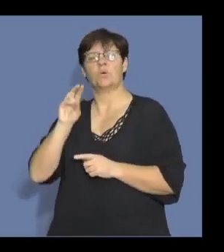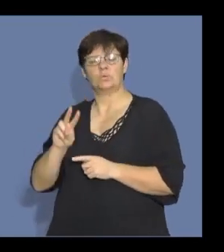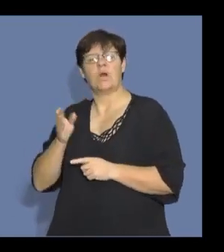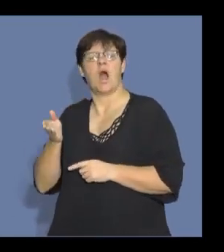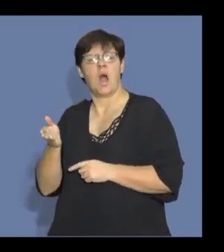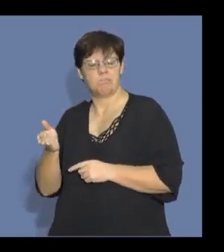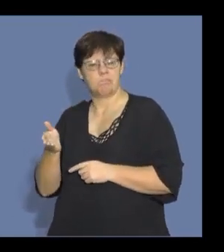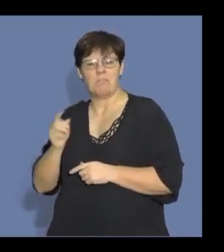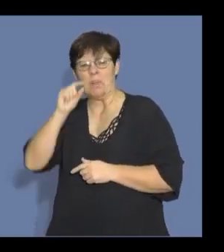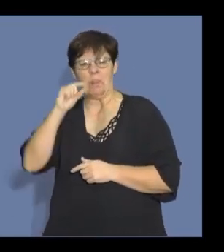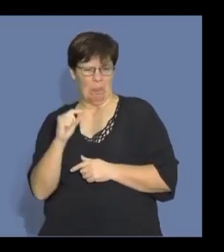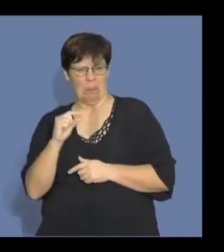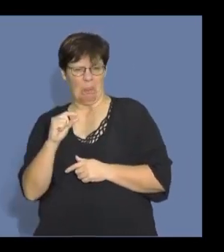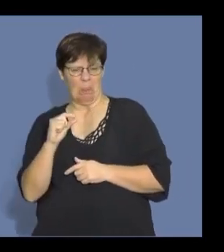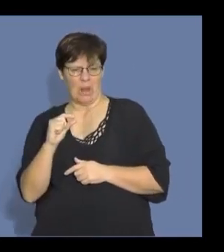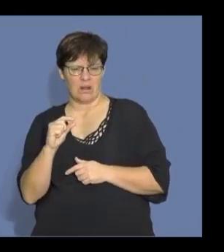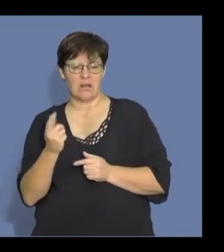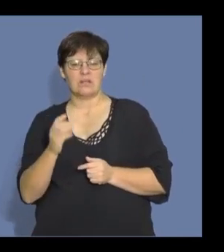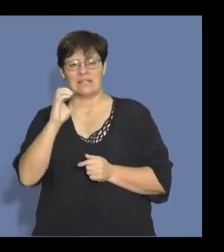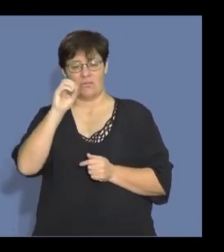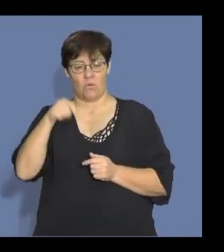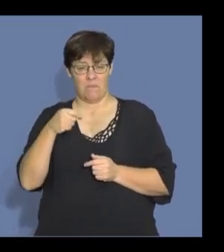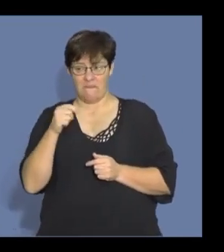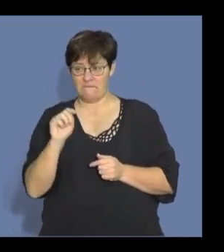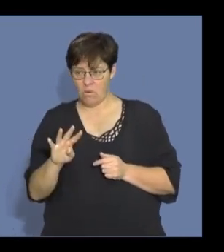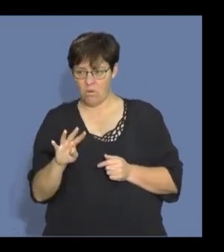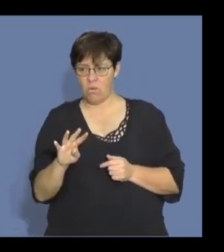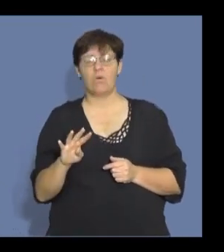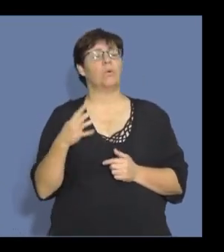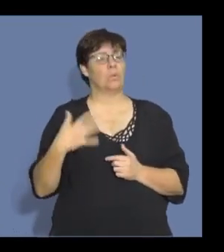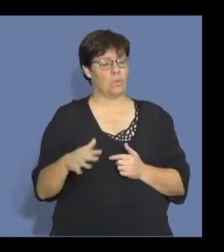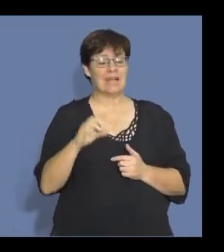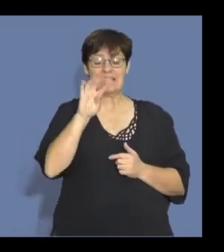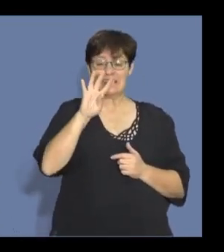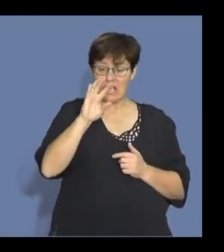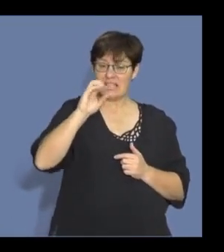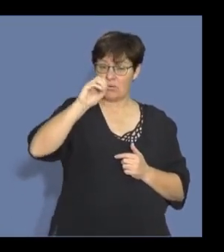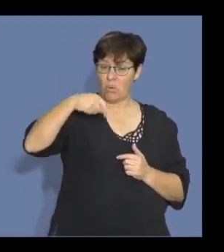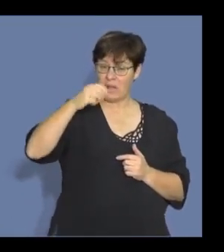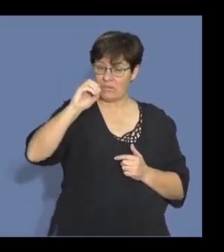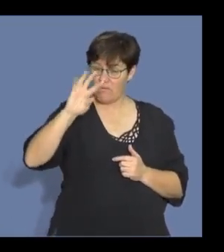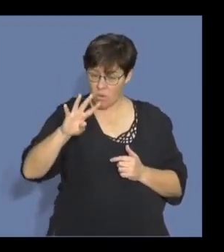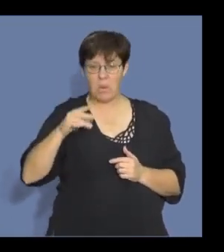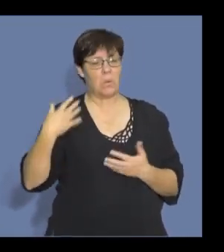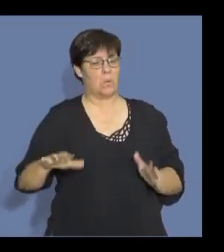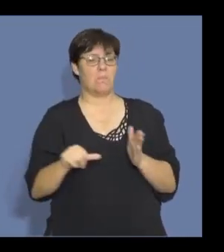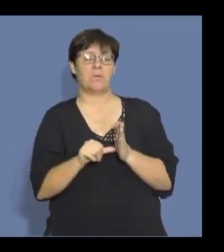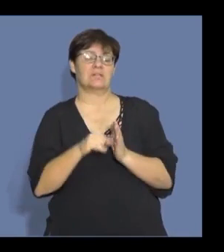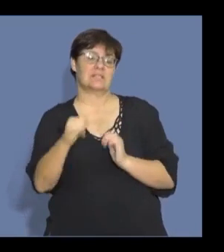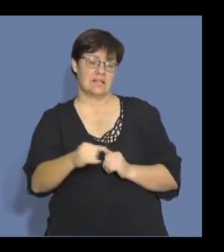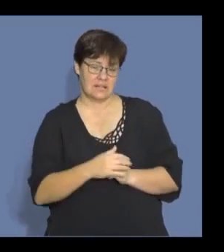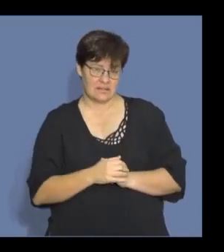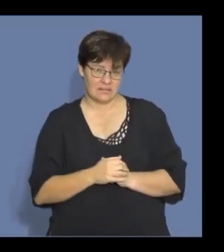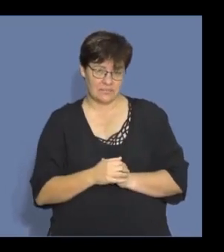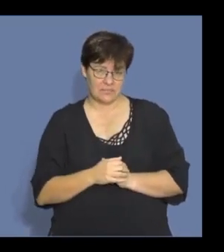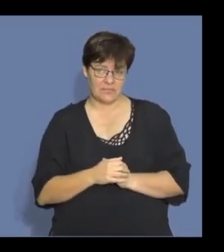very small percentage in the atmosphere, is still a significant element in nature. In our lesson,